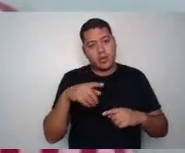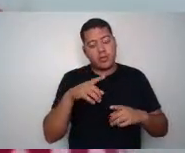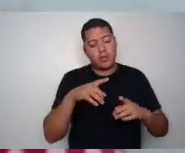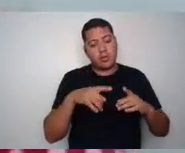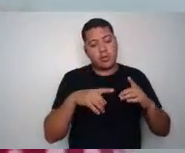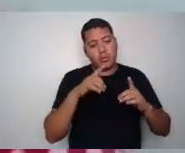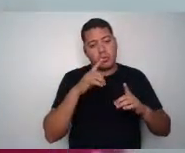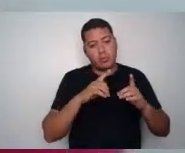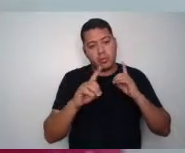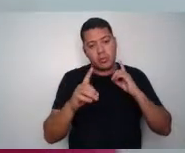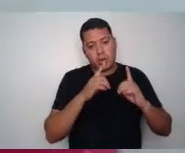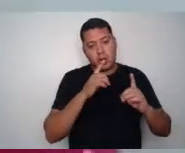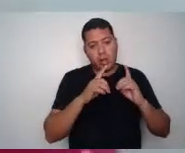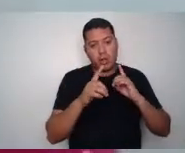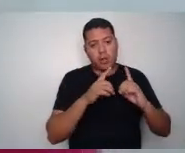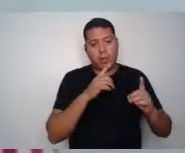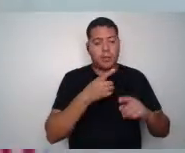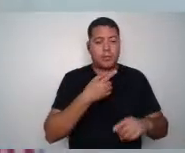seems like